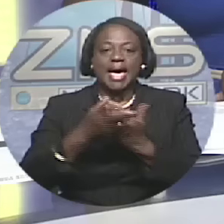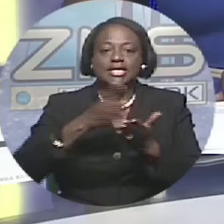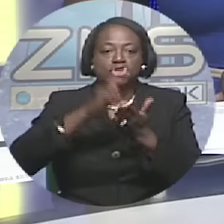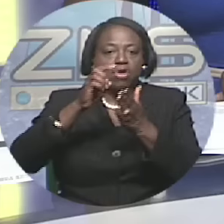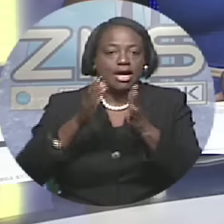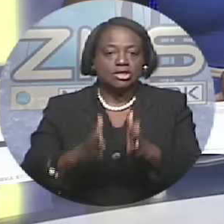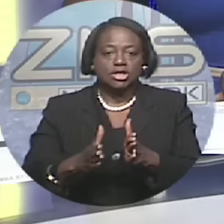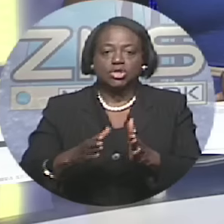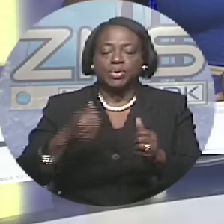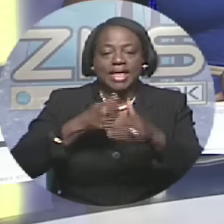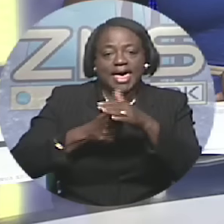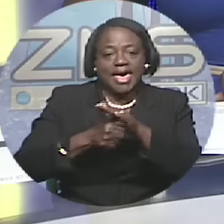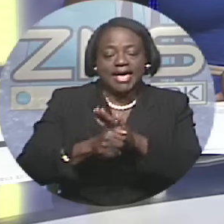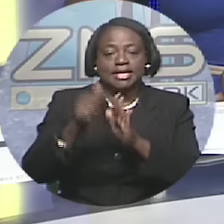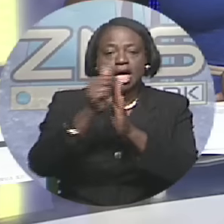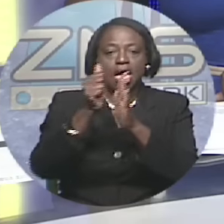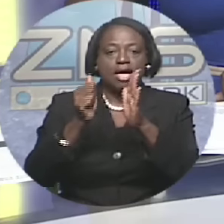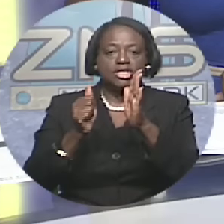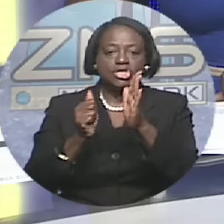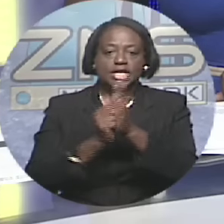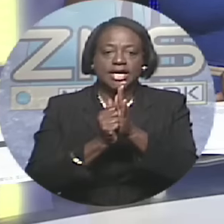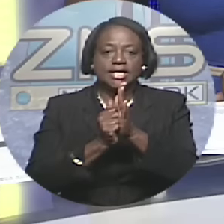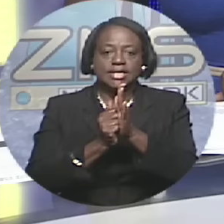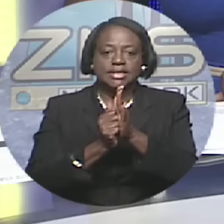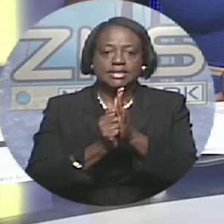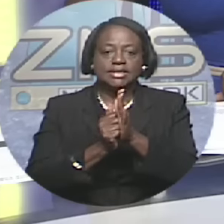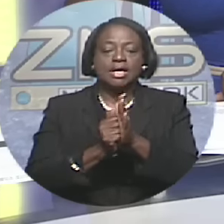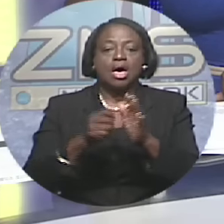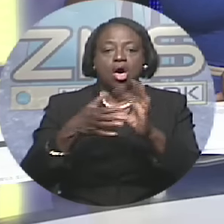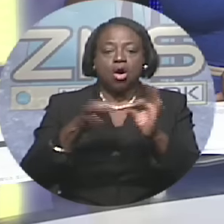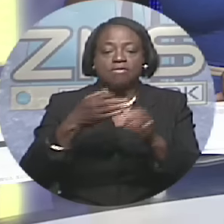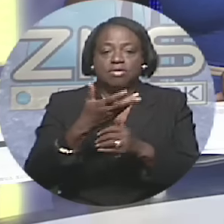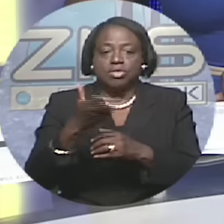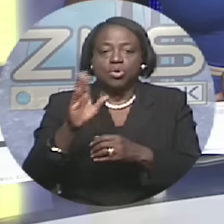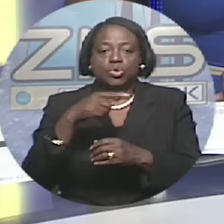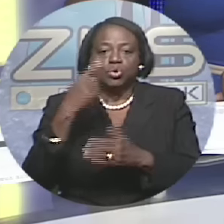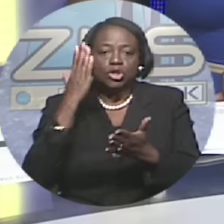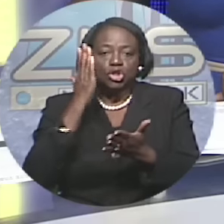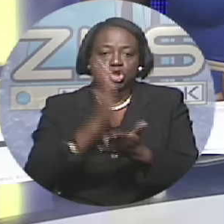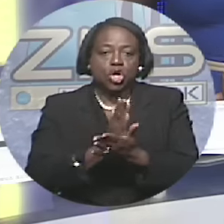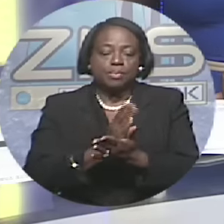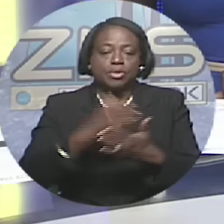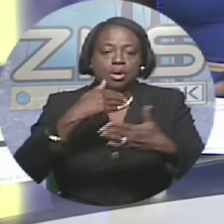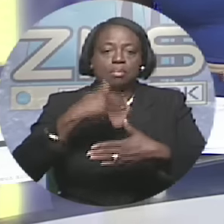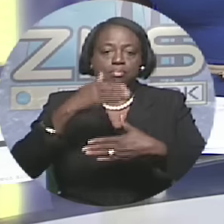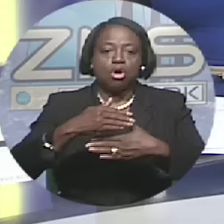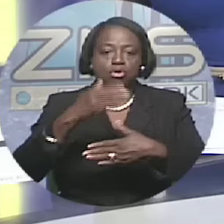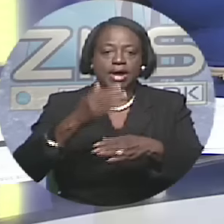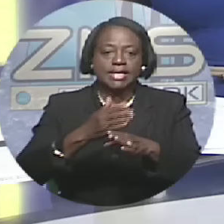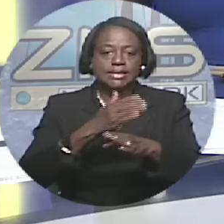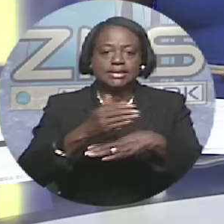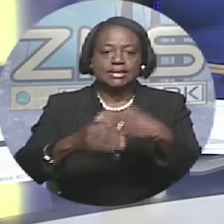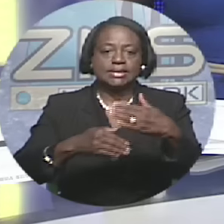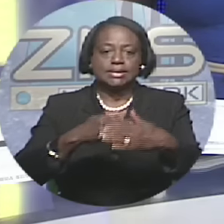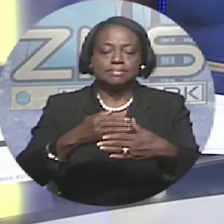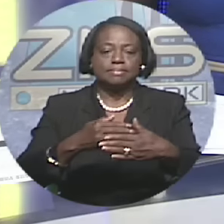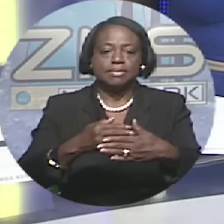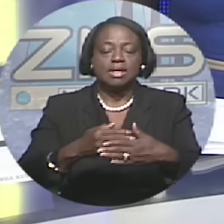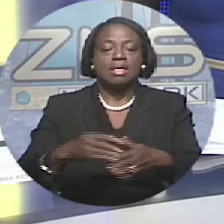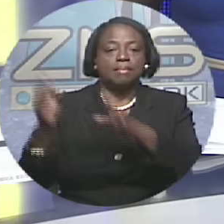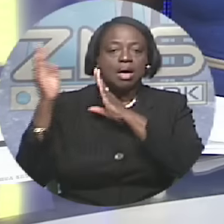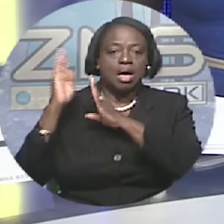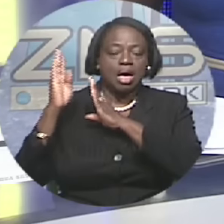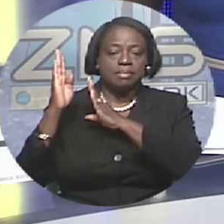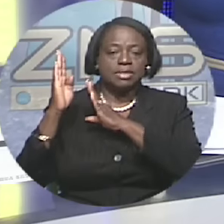with hidden agendas from the noise of those intent on stopping progress. He says the Bahamas is behind in